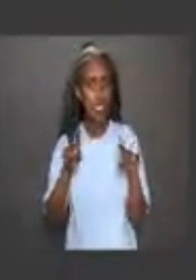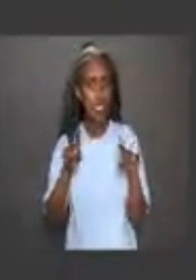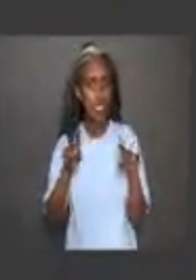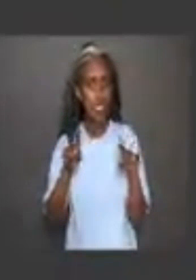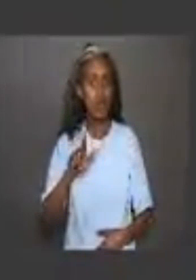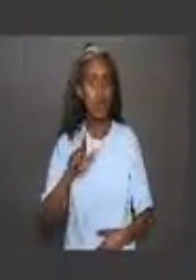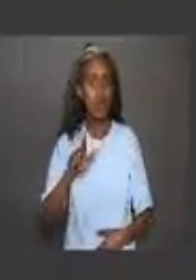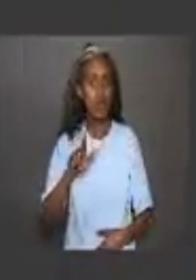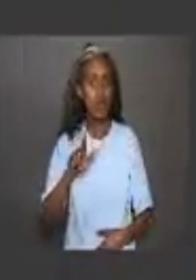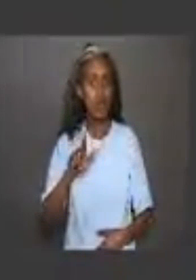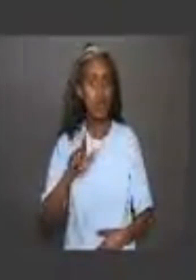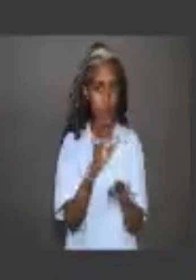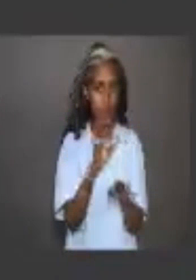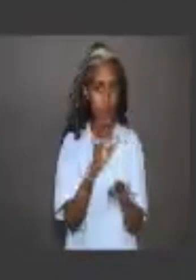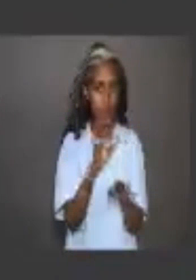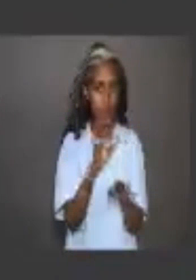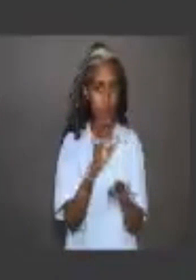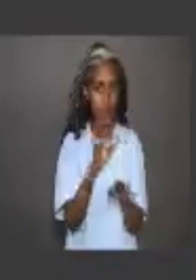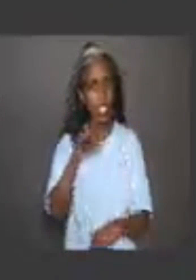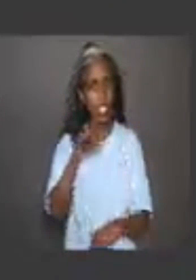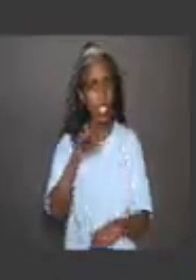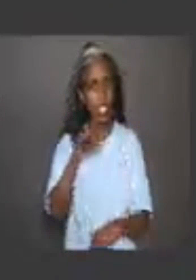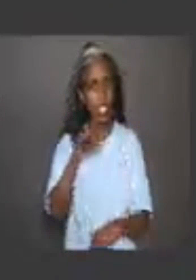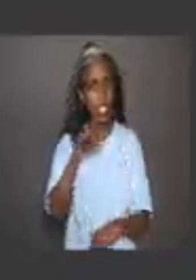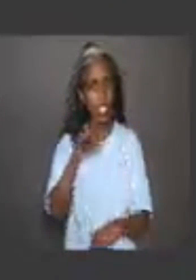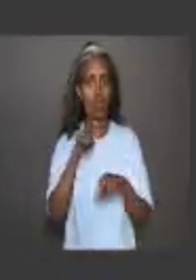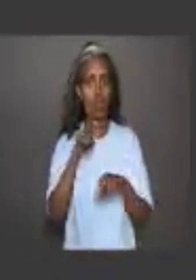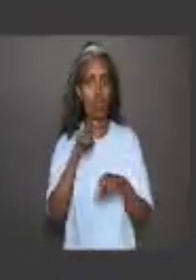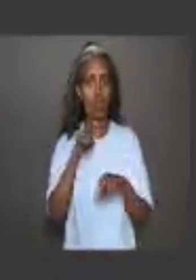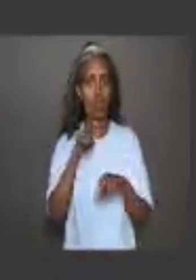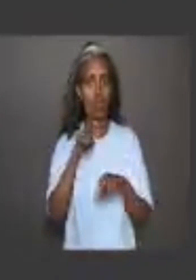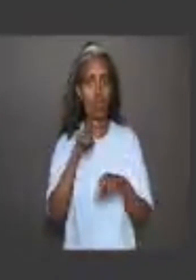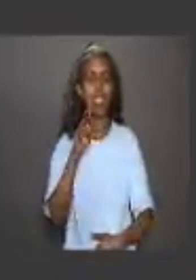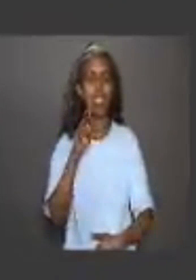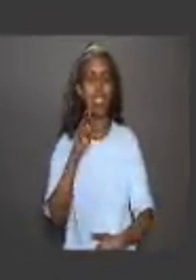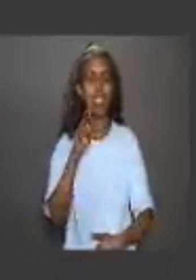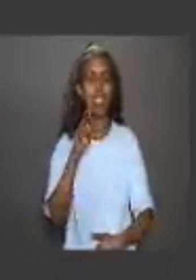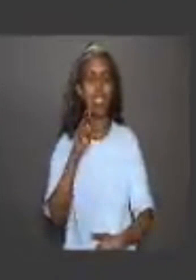functions q of x and r of x.